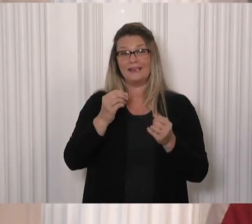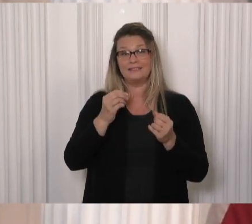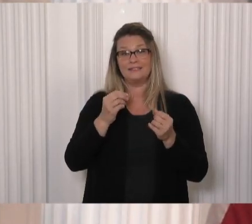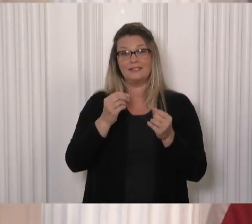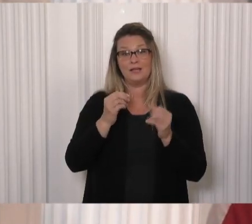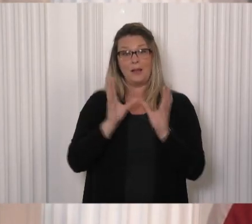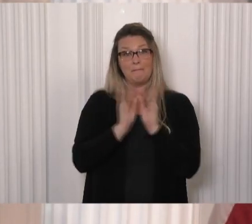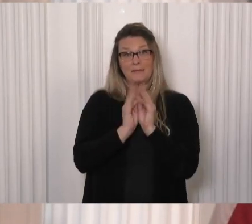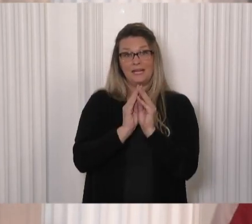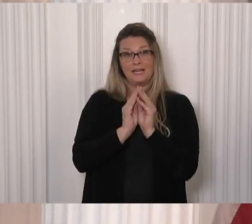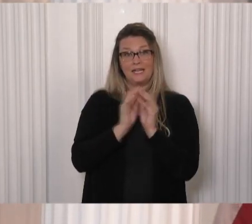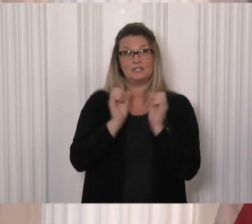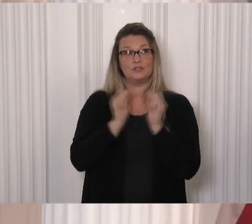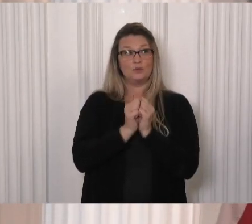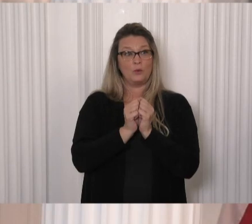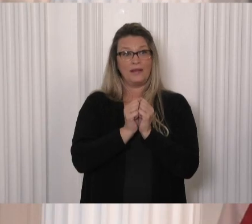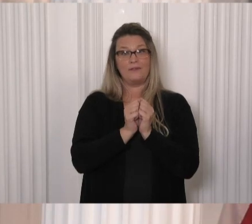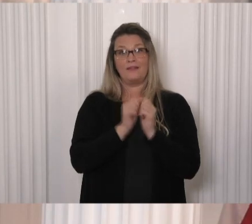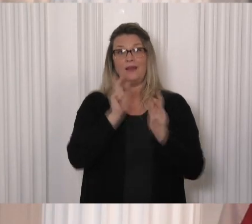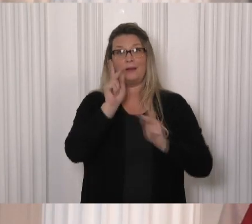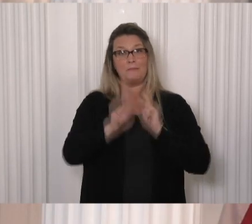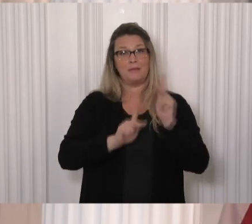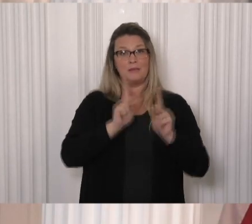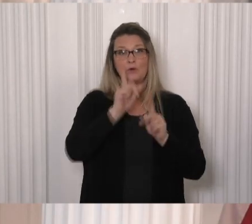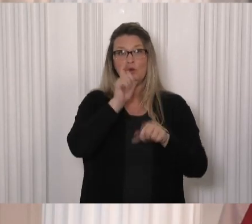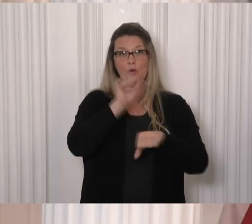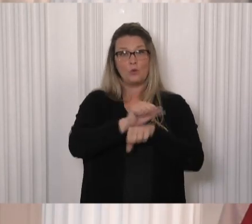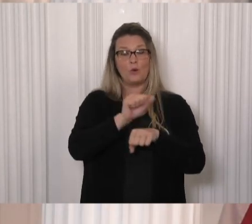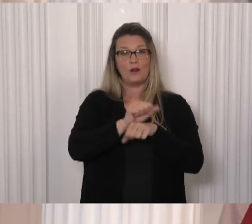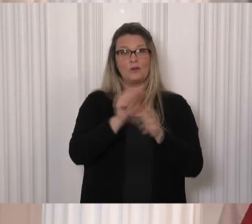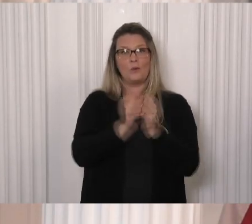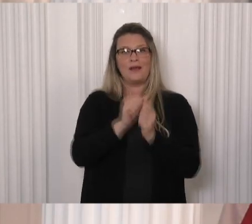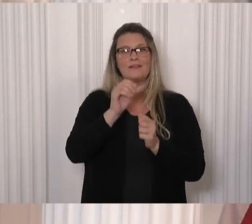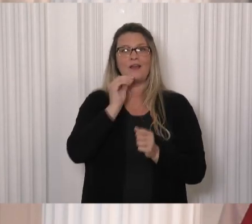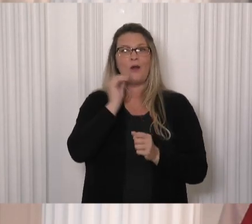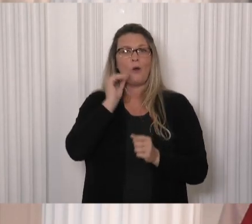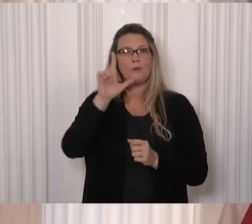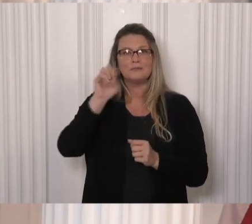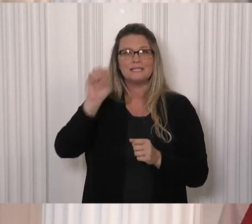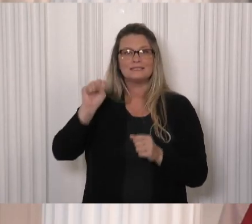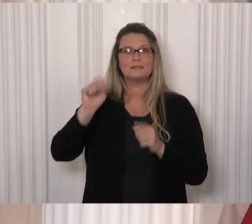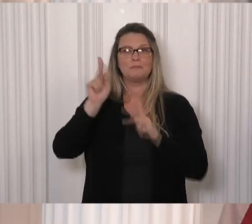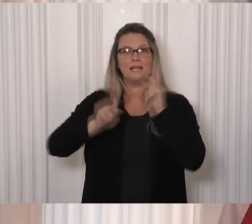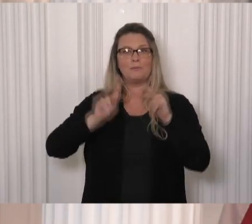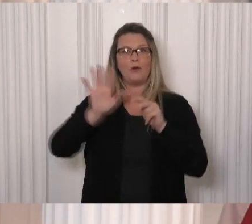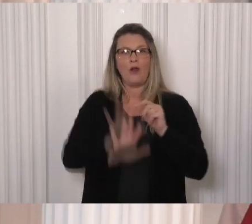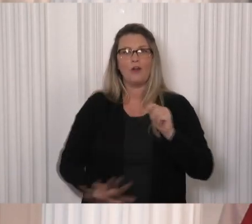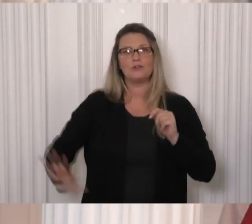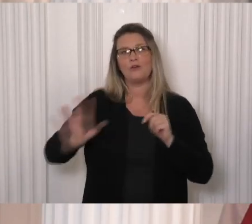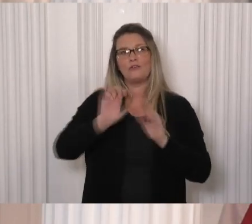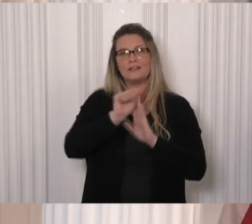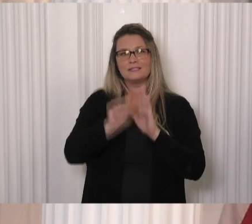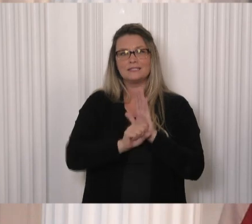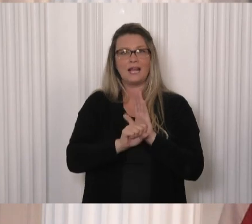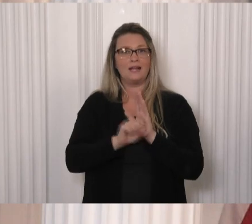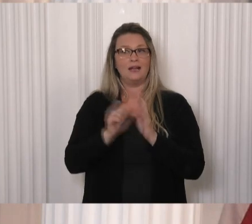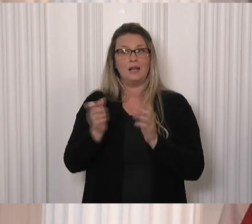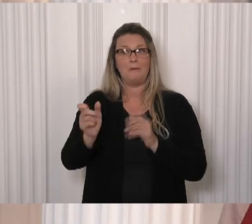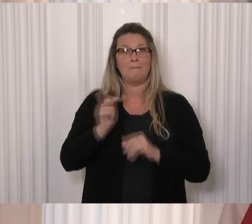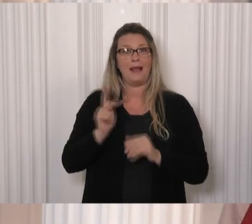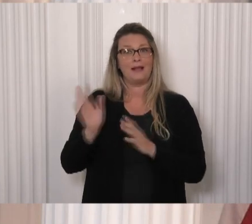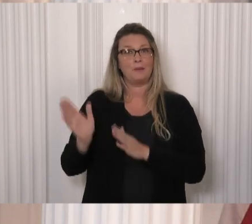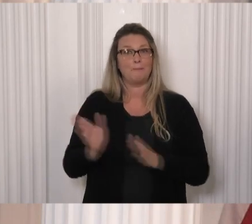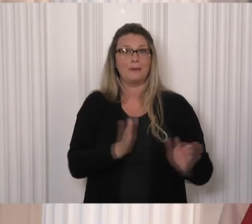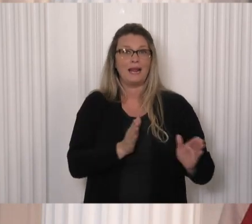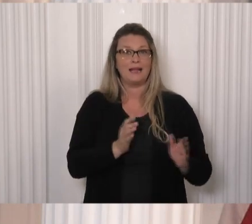the continuum of care, the folks that work with our homeless populations around the state, putting in place active plans of how that can